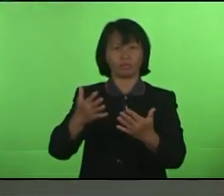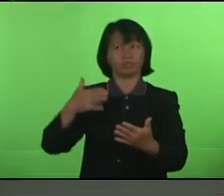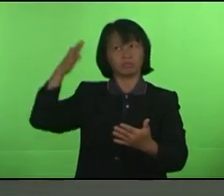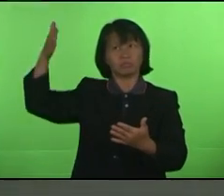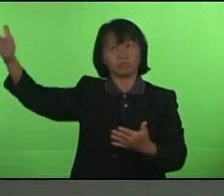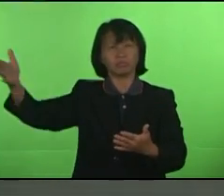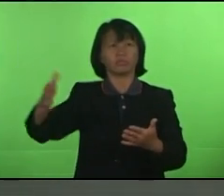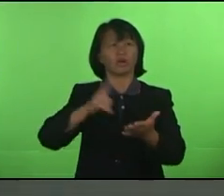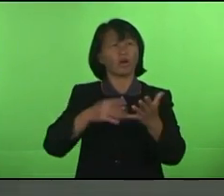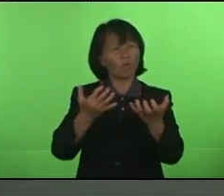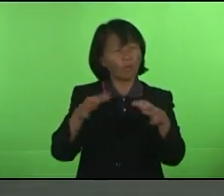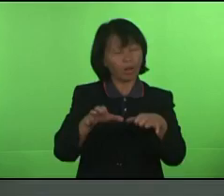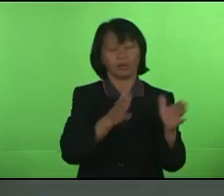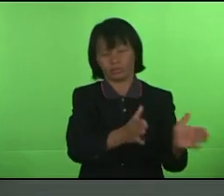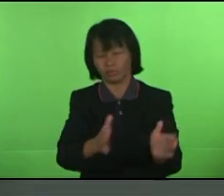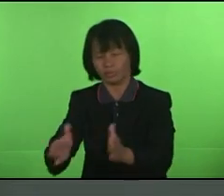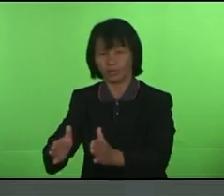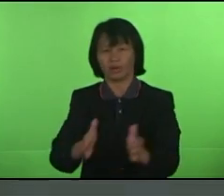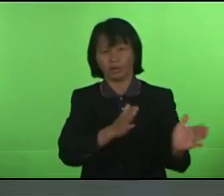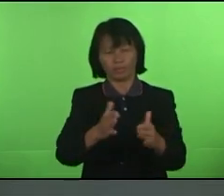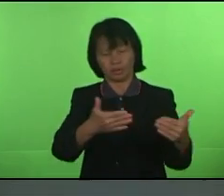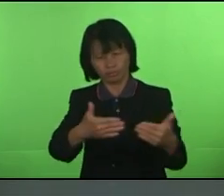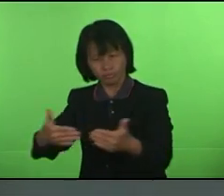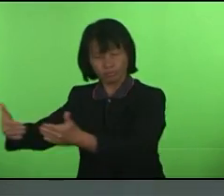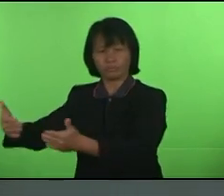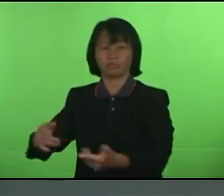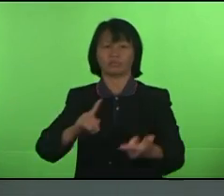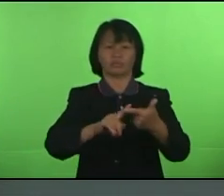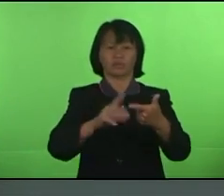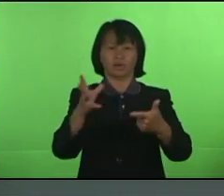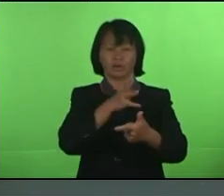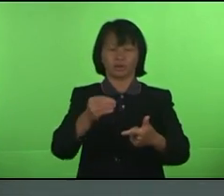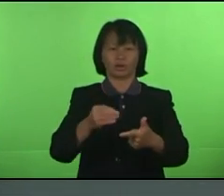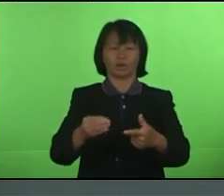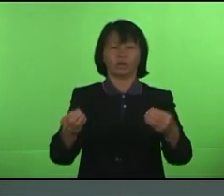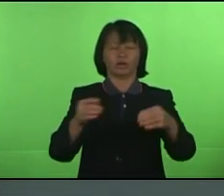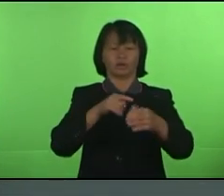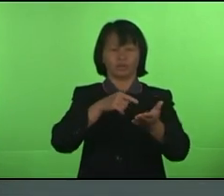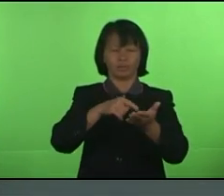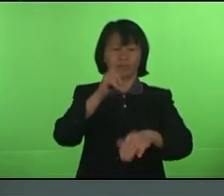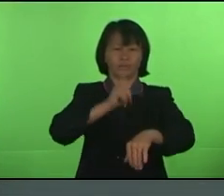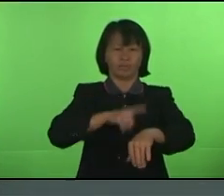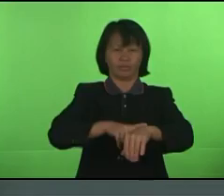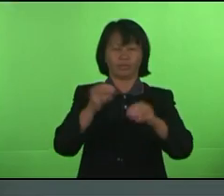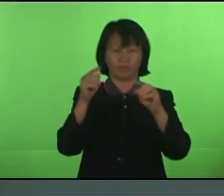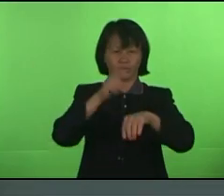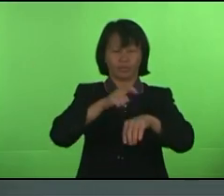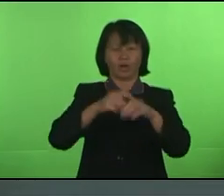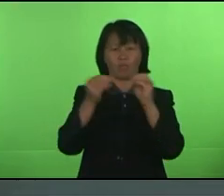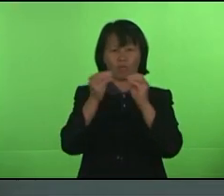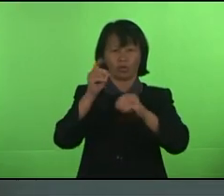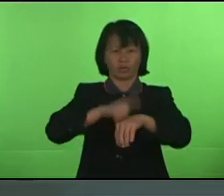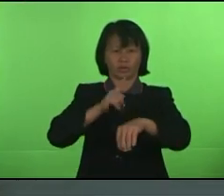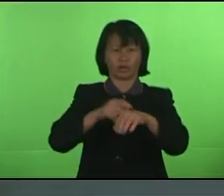even you know, a longer period of time, it's up to you. Plan ahead. Spend more productive with time. Okay,